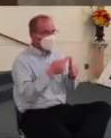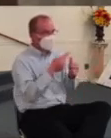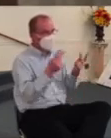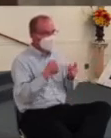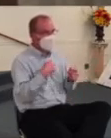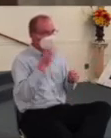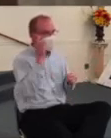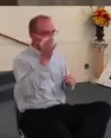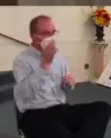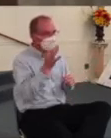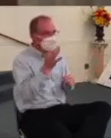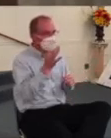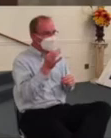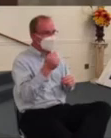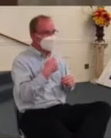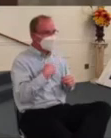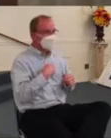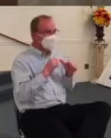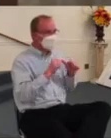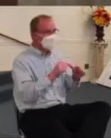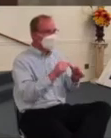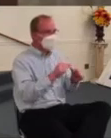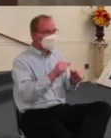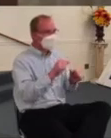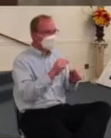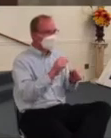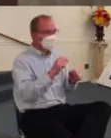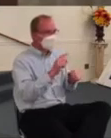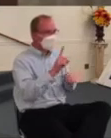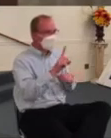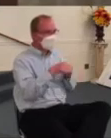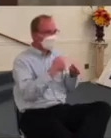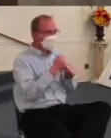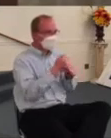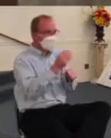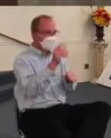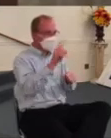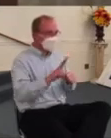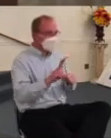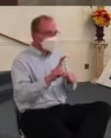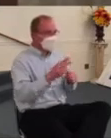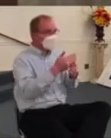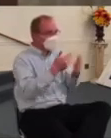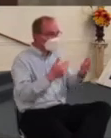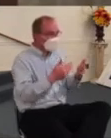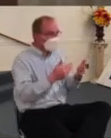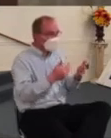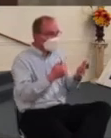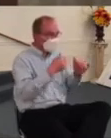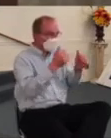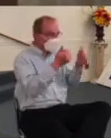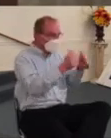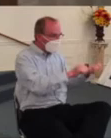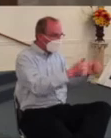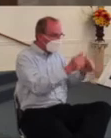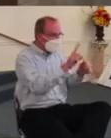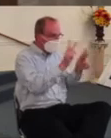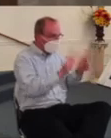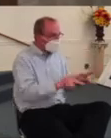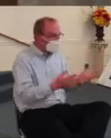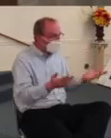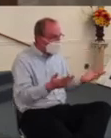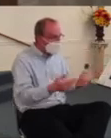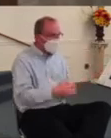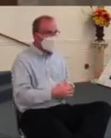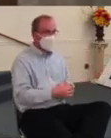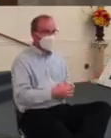and a half before I ever even had a baptism. And when preachers got together during that period of time, and this was in